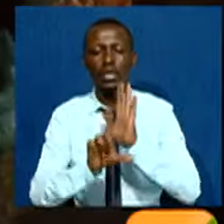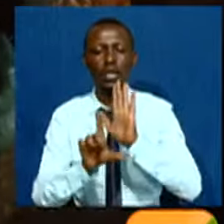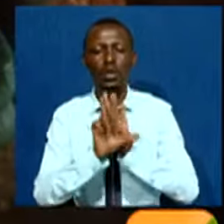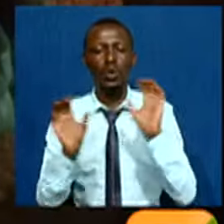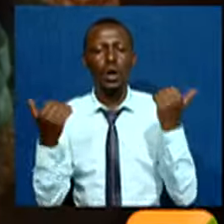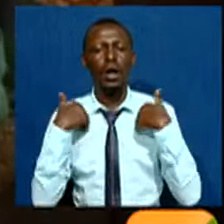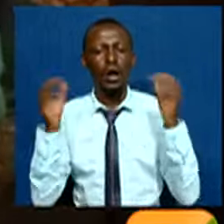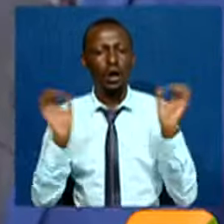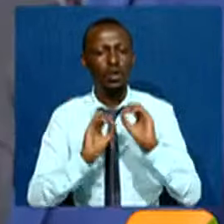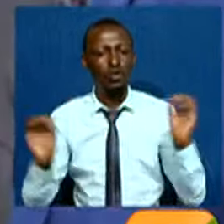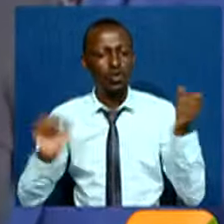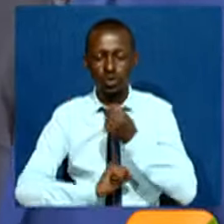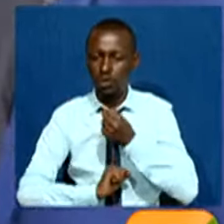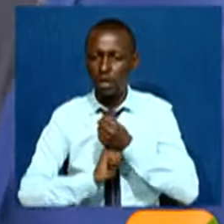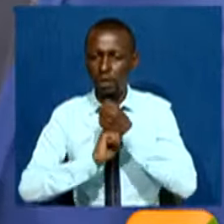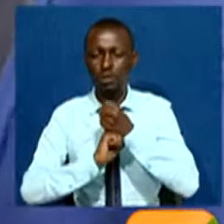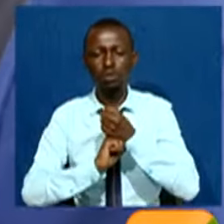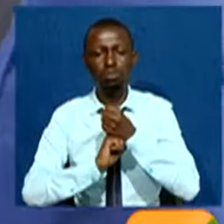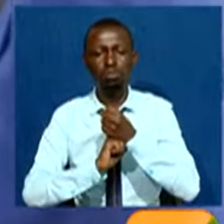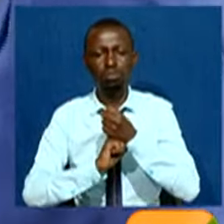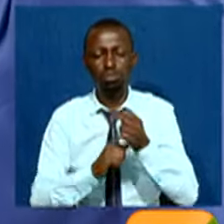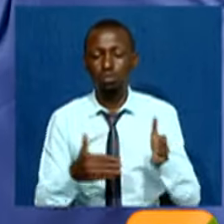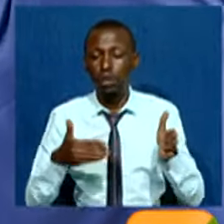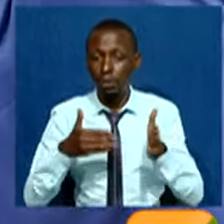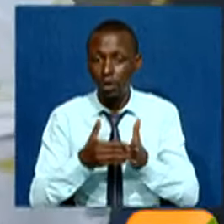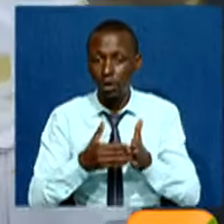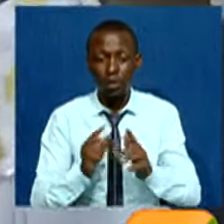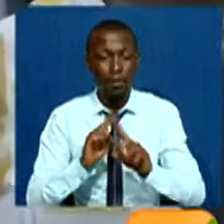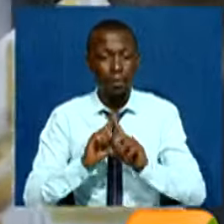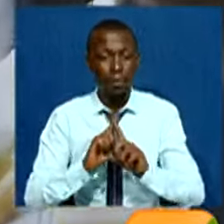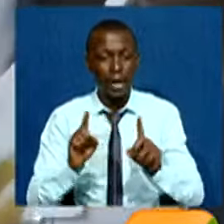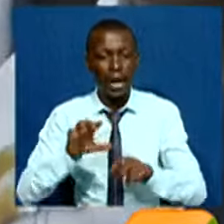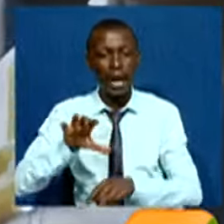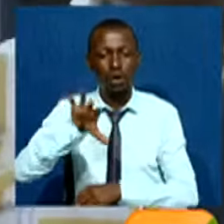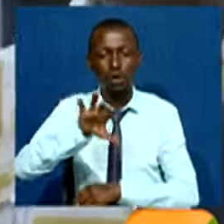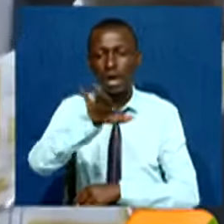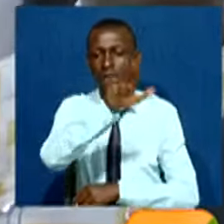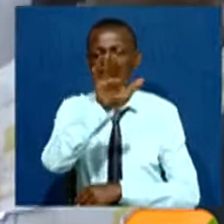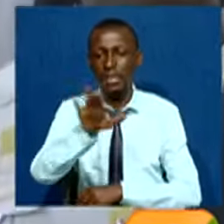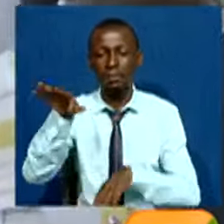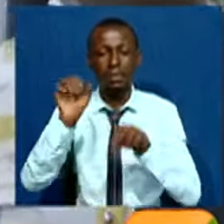ban, but has pointed out that her county assembly will make laws to make the use